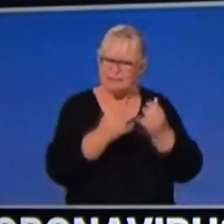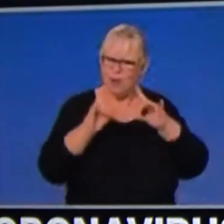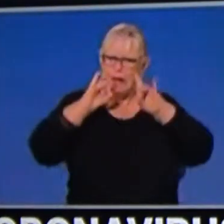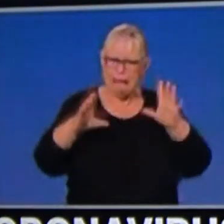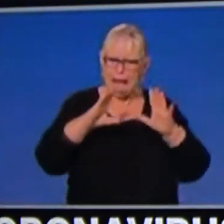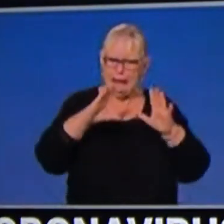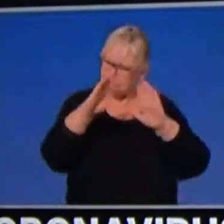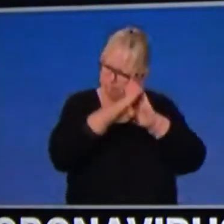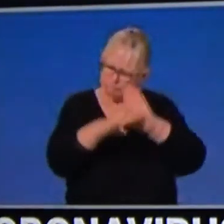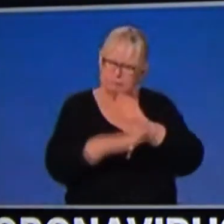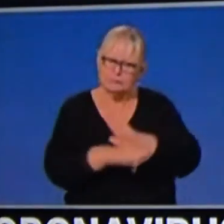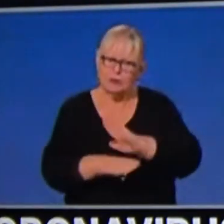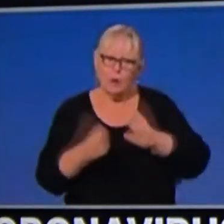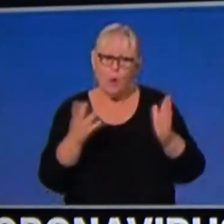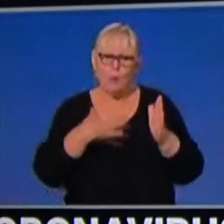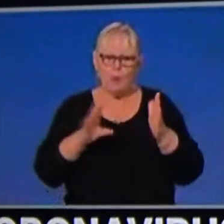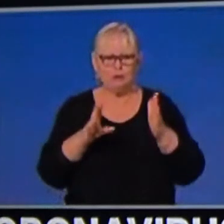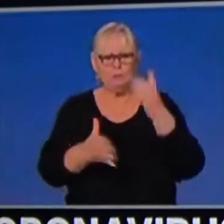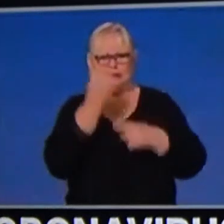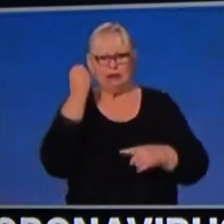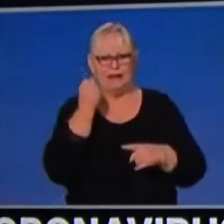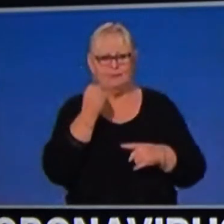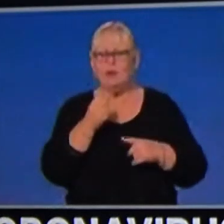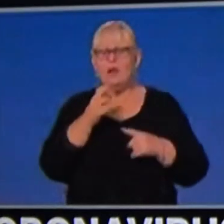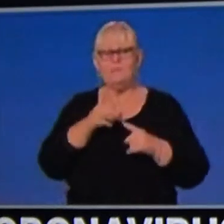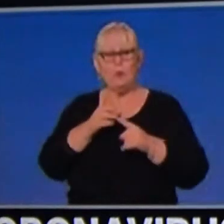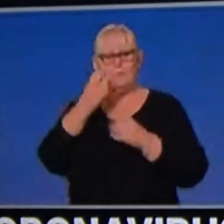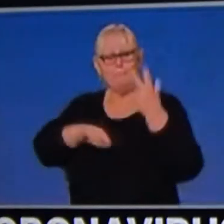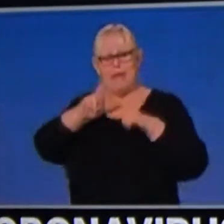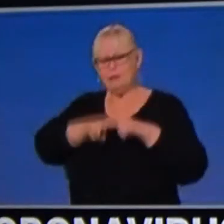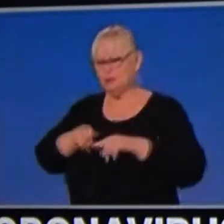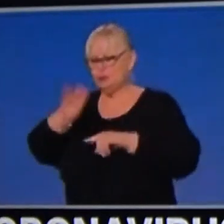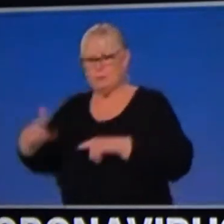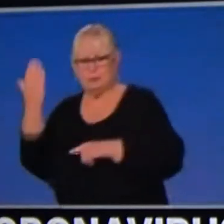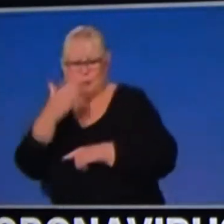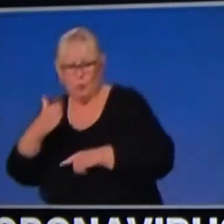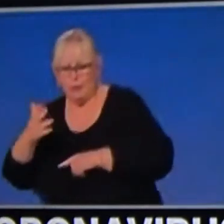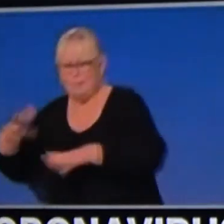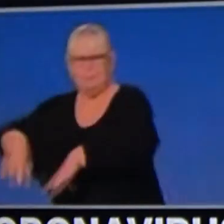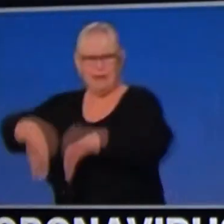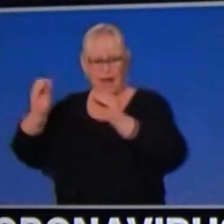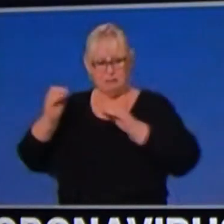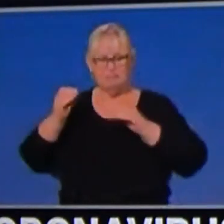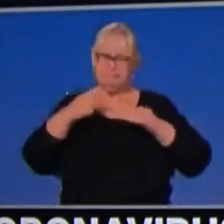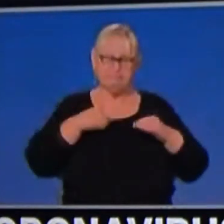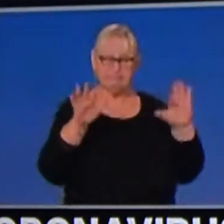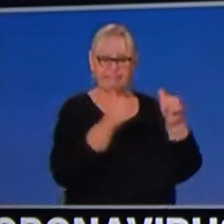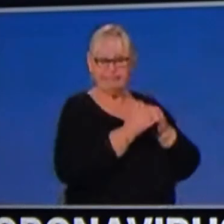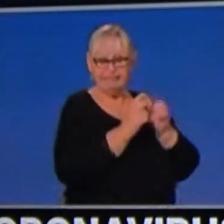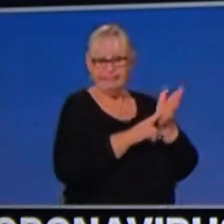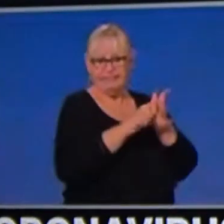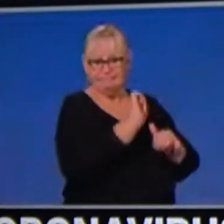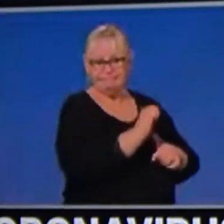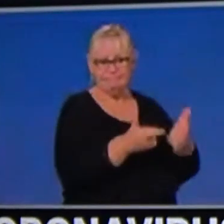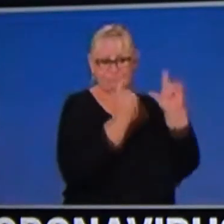clear objective of where you're seeking to get to. And in relation to drop-offs and pickups, I agree with the Victorian Premier. I think we do